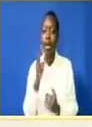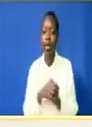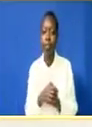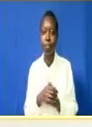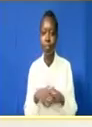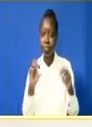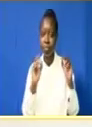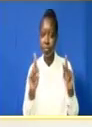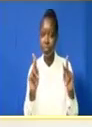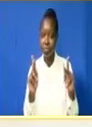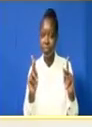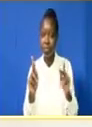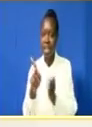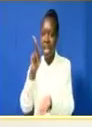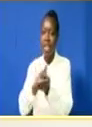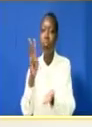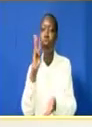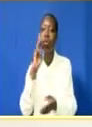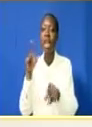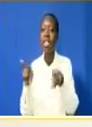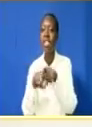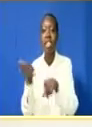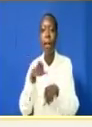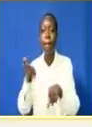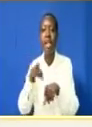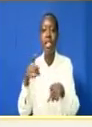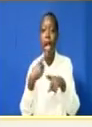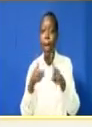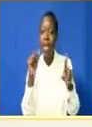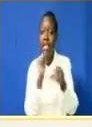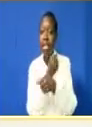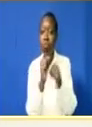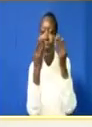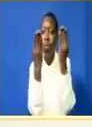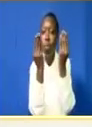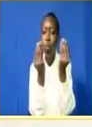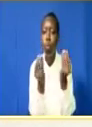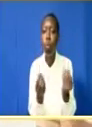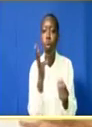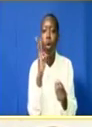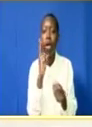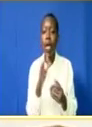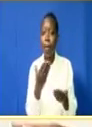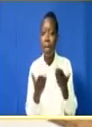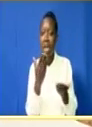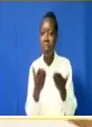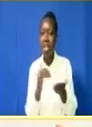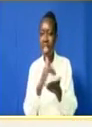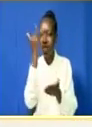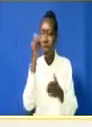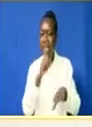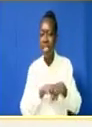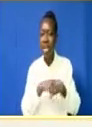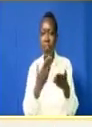drainage, but it has the best water retention. Okay. Is that why when you're making a mud house, you use clay